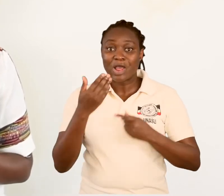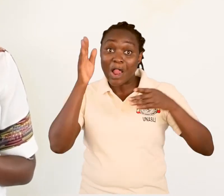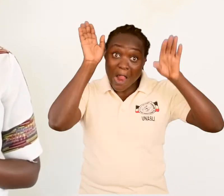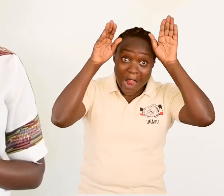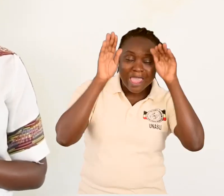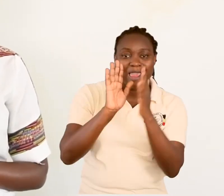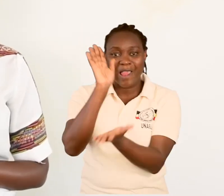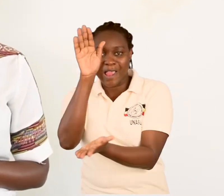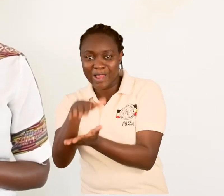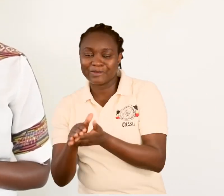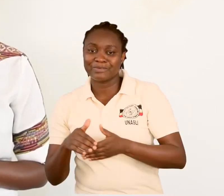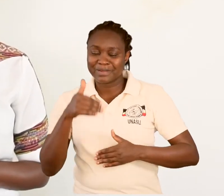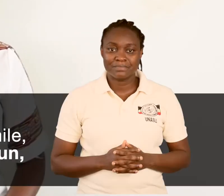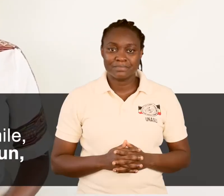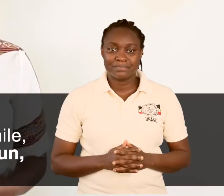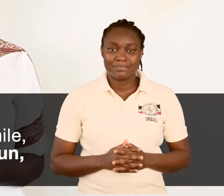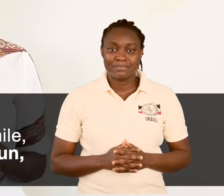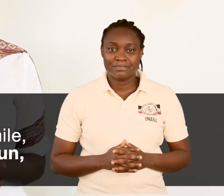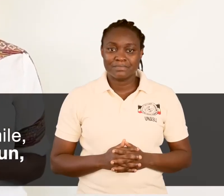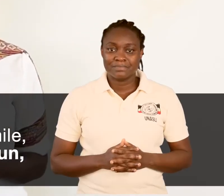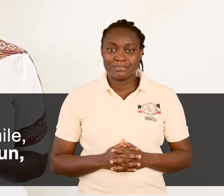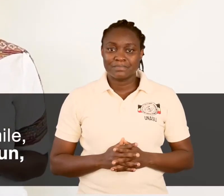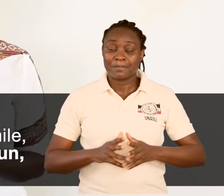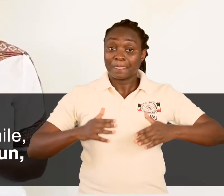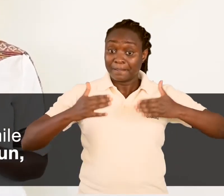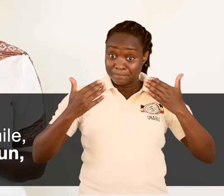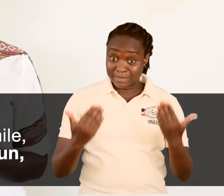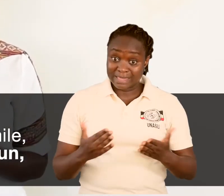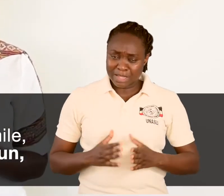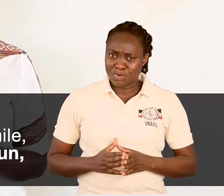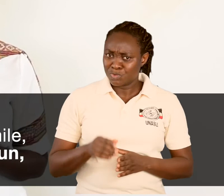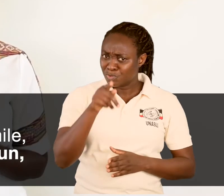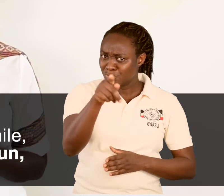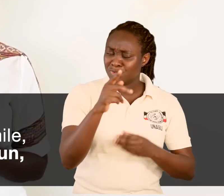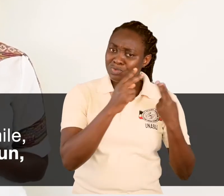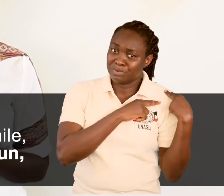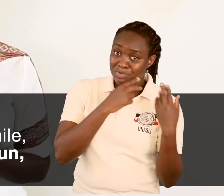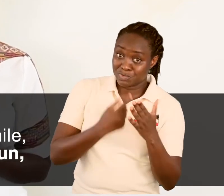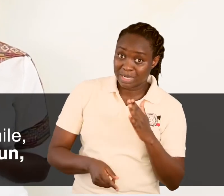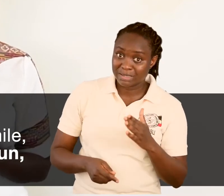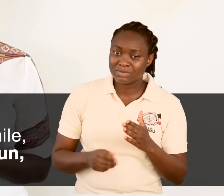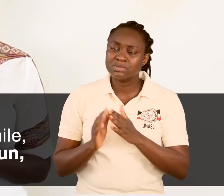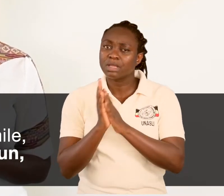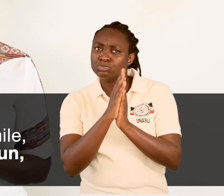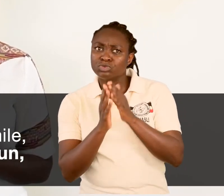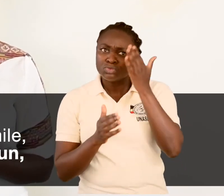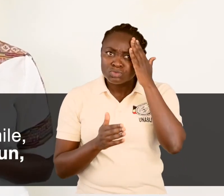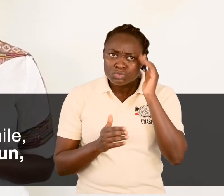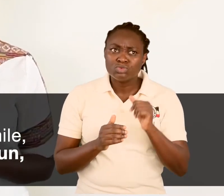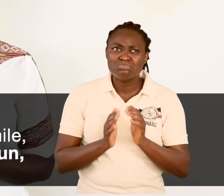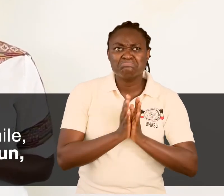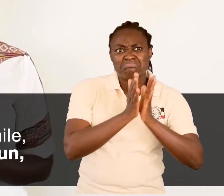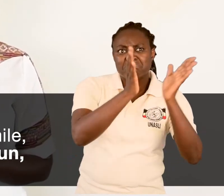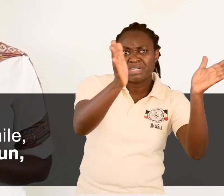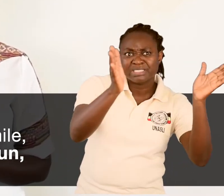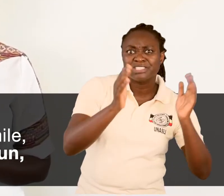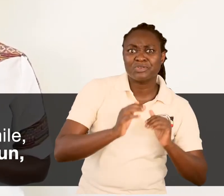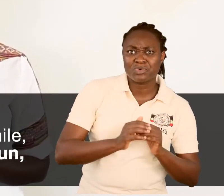Jesse Mutiaba. So your task is to identify proper nouns and common nouns in the